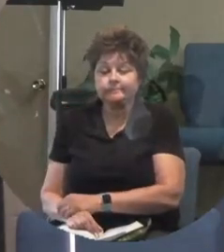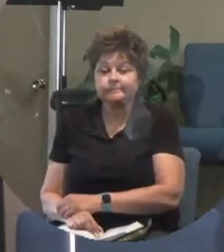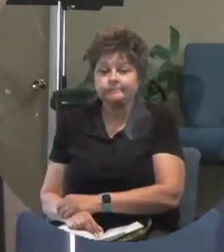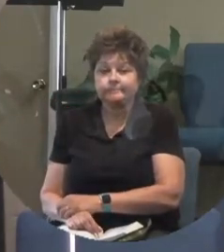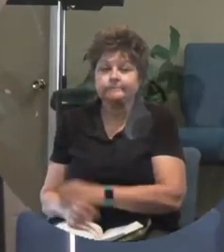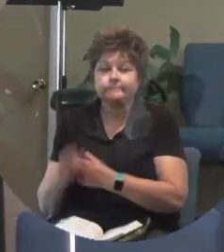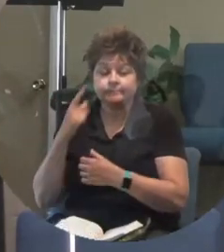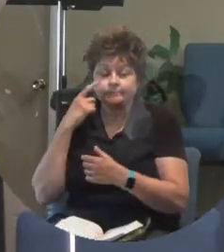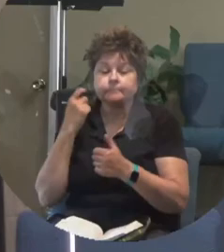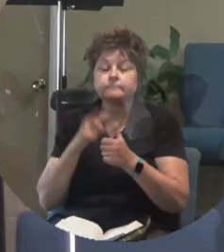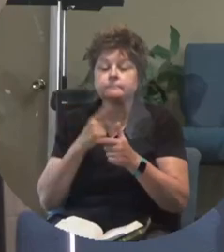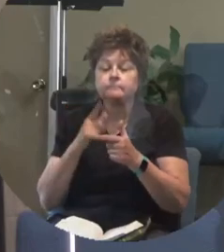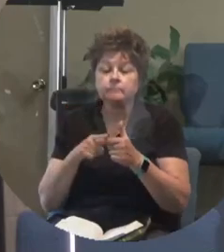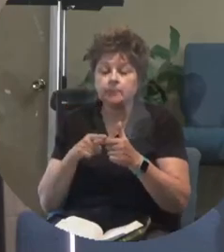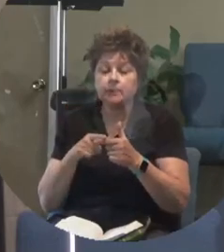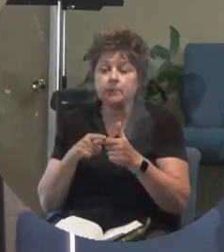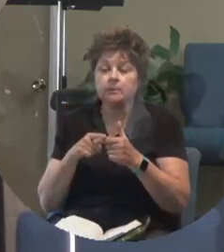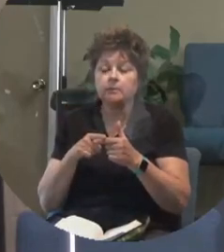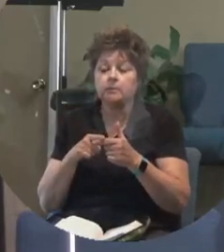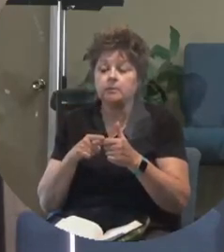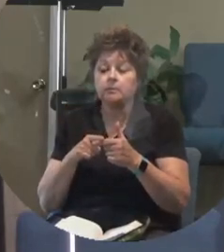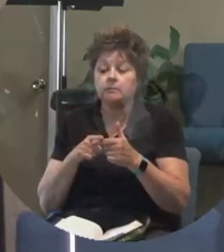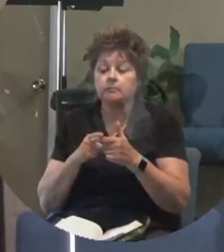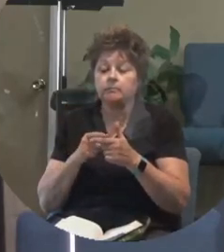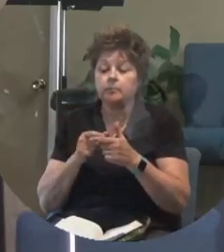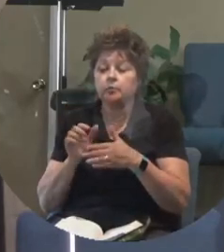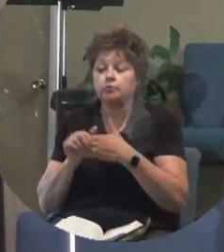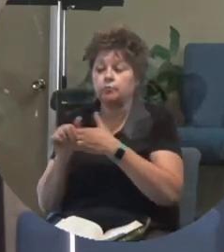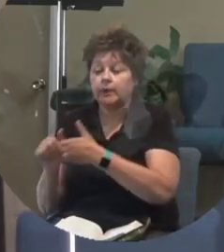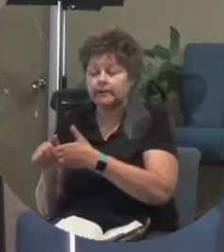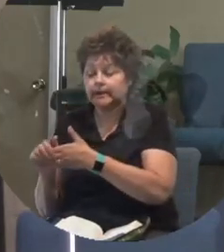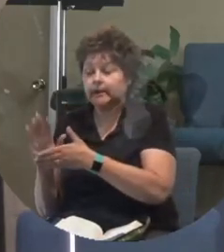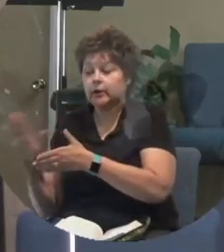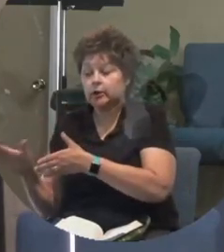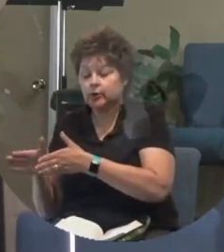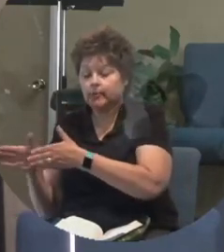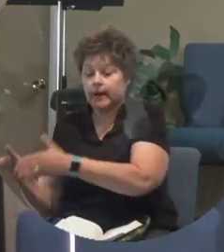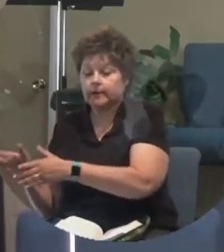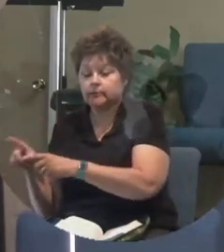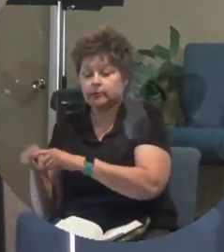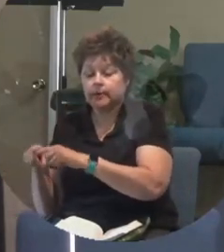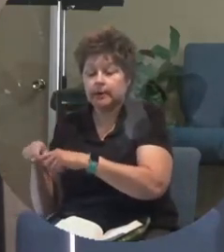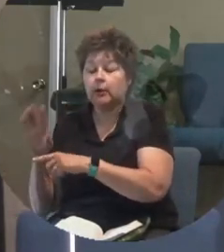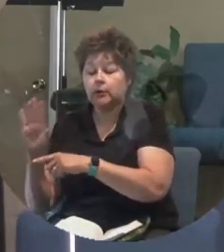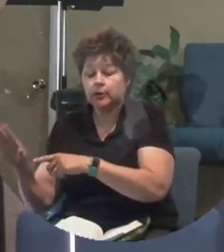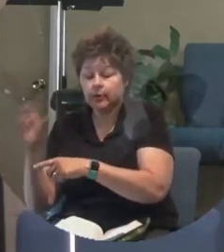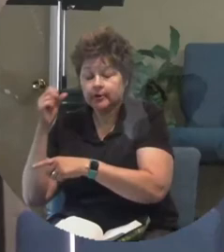Because then all of a sudden, you are directing your paths. You are leaning on your own understanding. You're not trusting in the